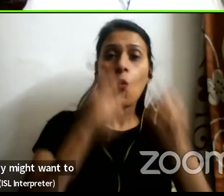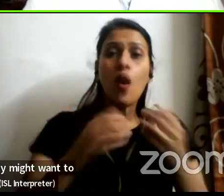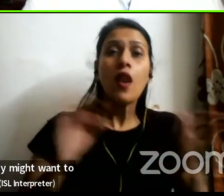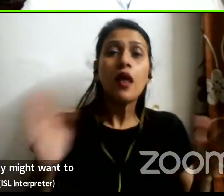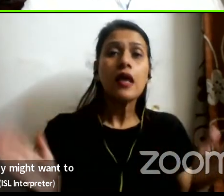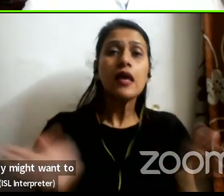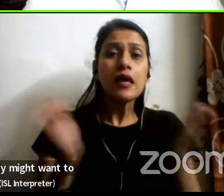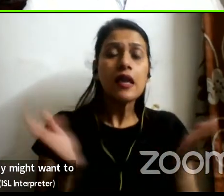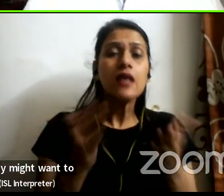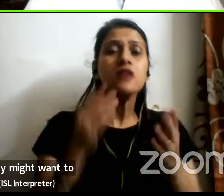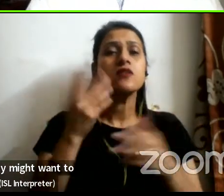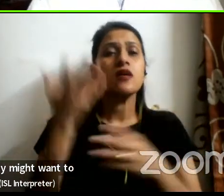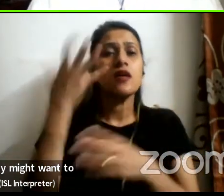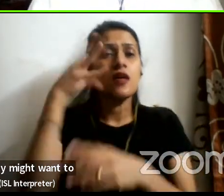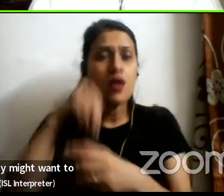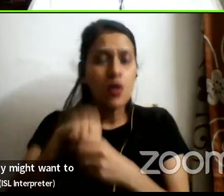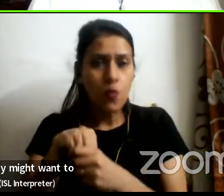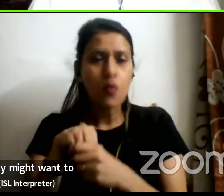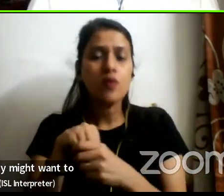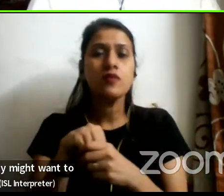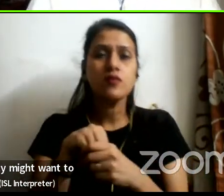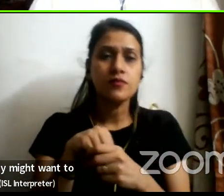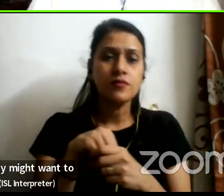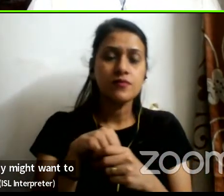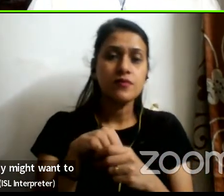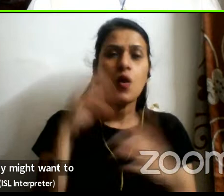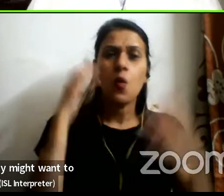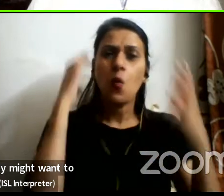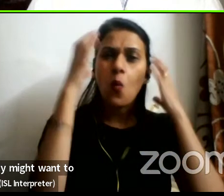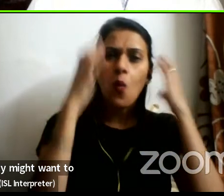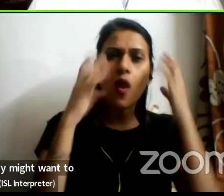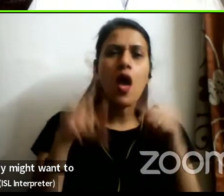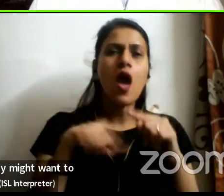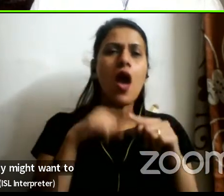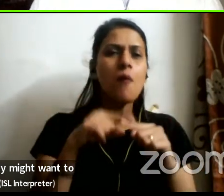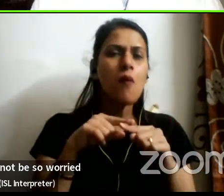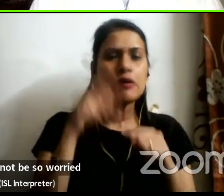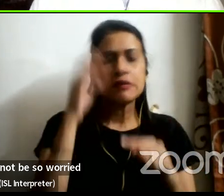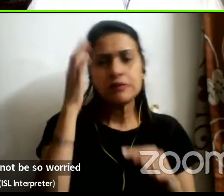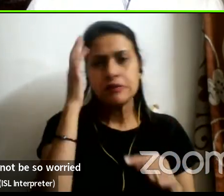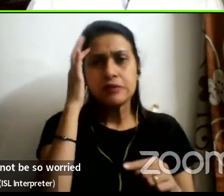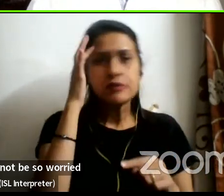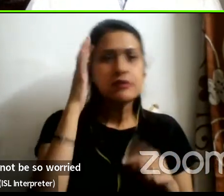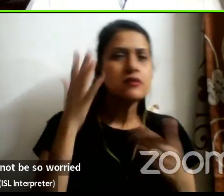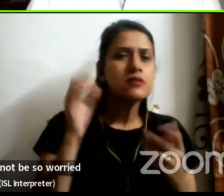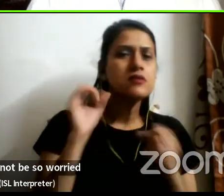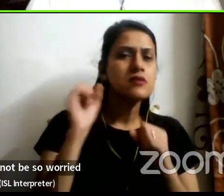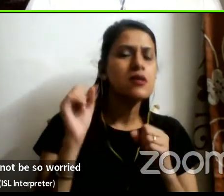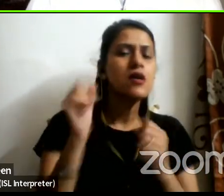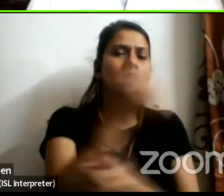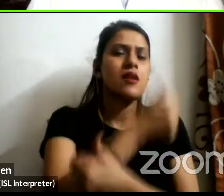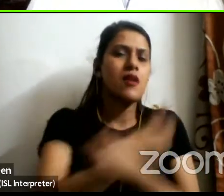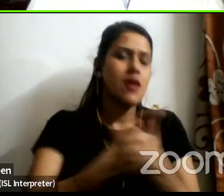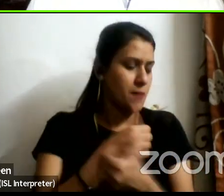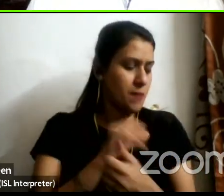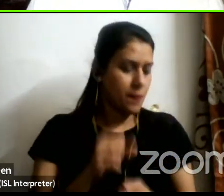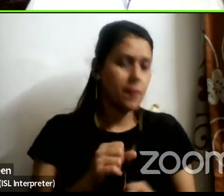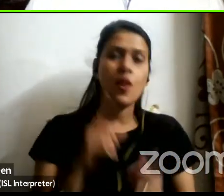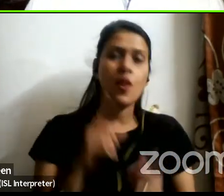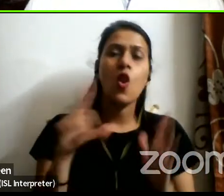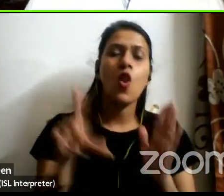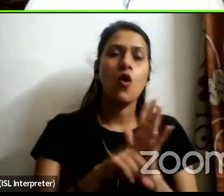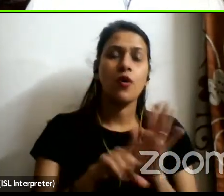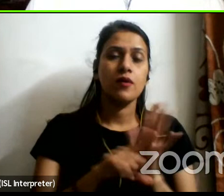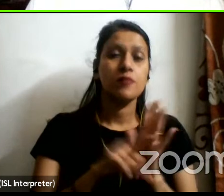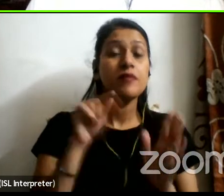some cooperation and might not be so worried about the tension between patent law and competition law. So I think, and this is